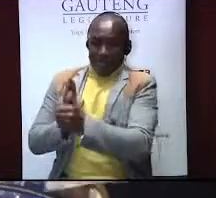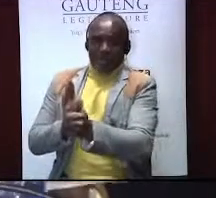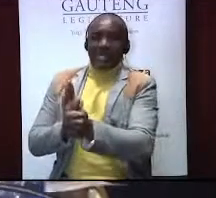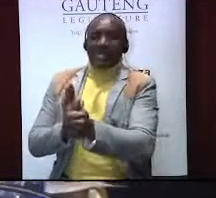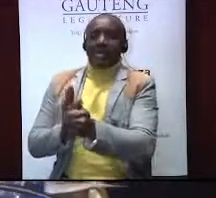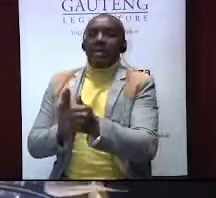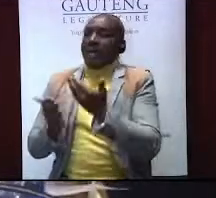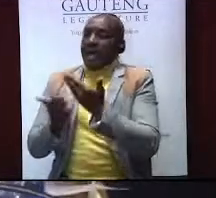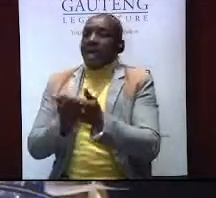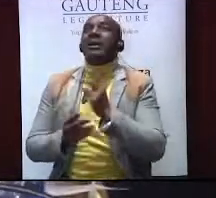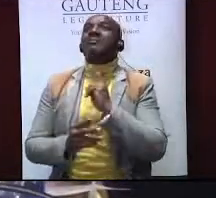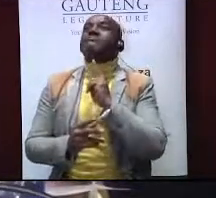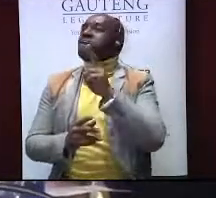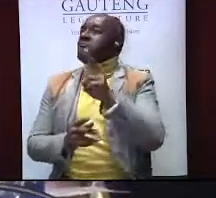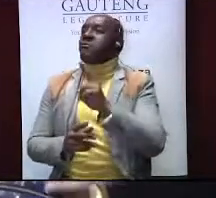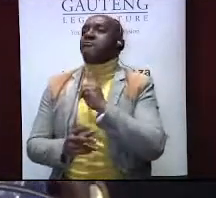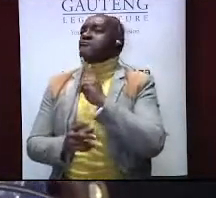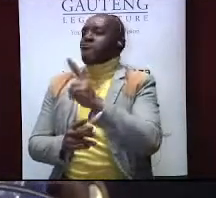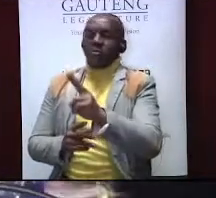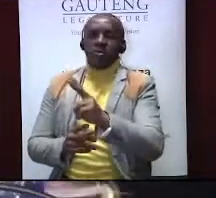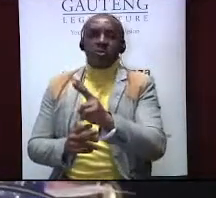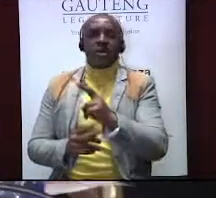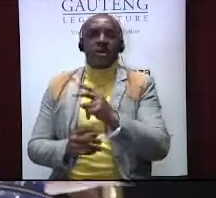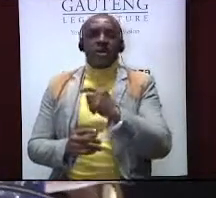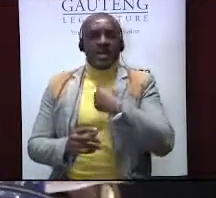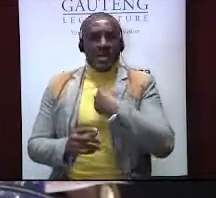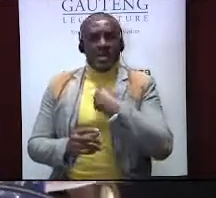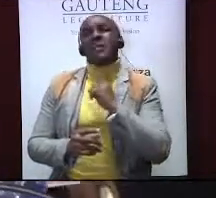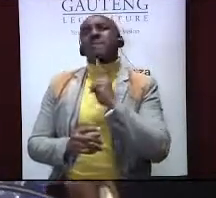wail? Are we making noise